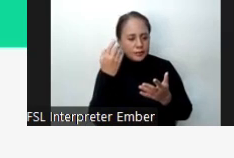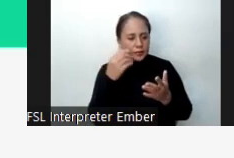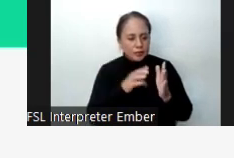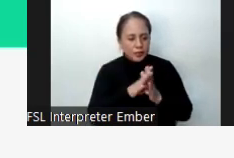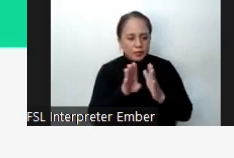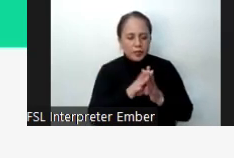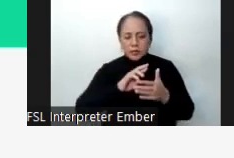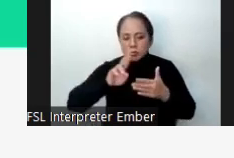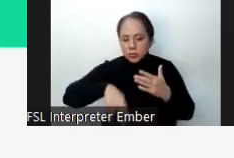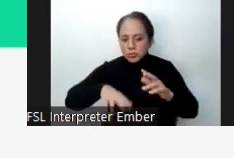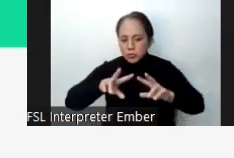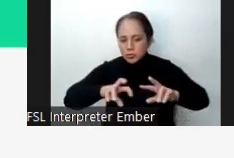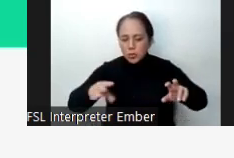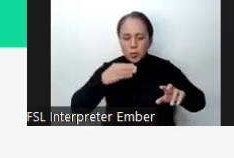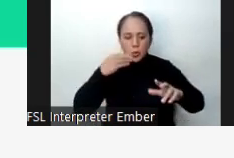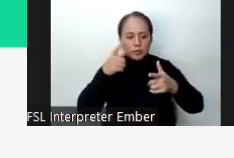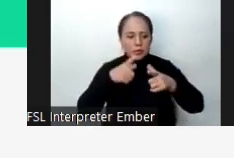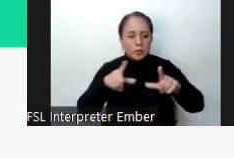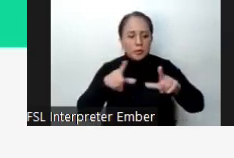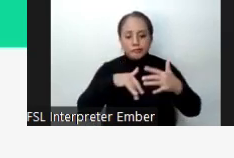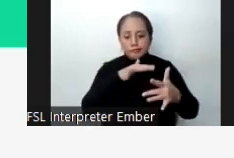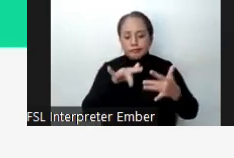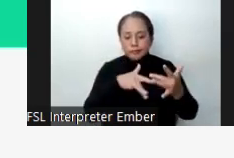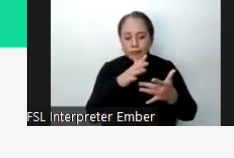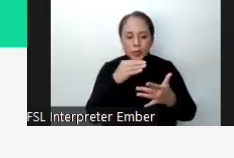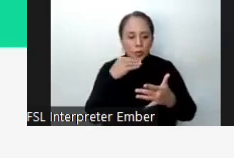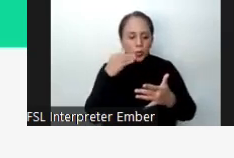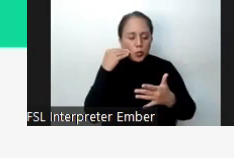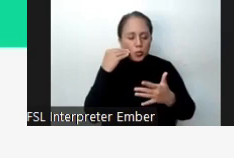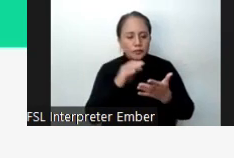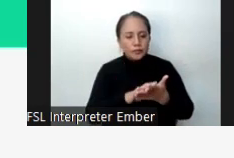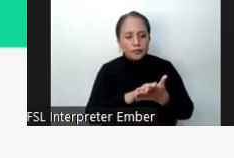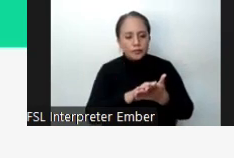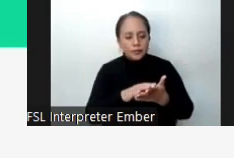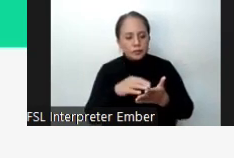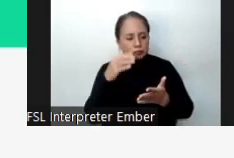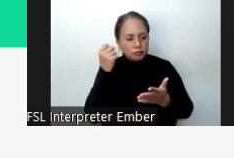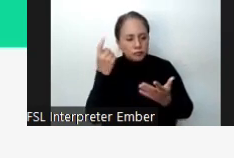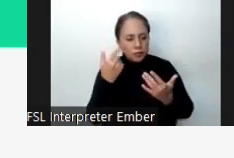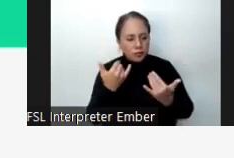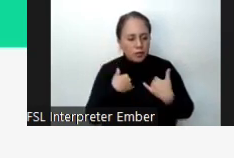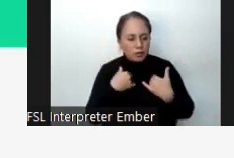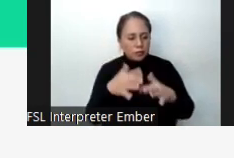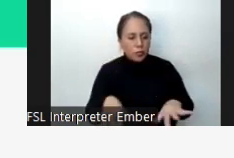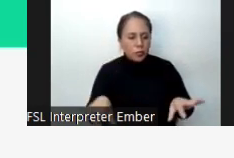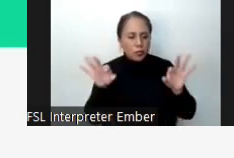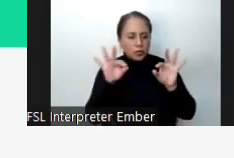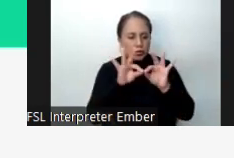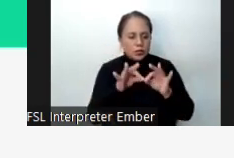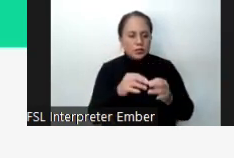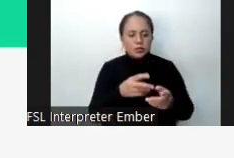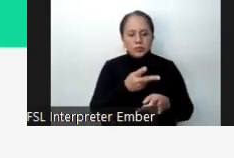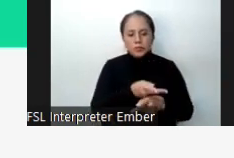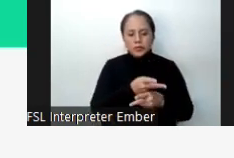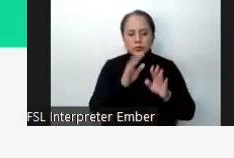studies highlight that home language interactions and home literacy environment are important in